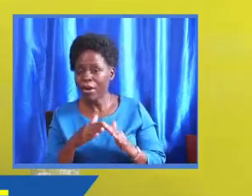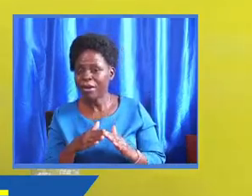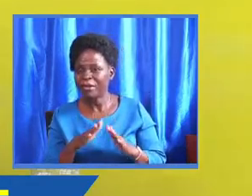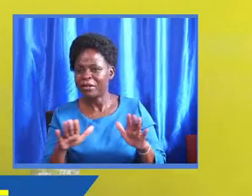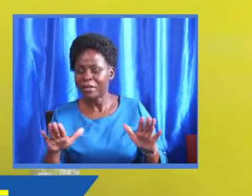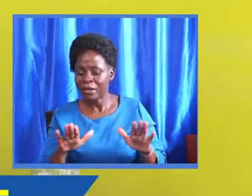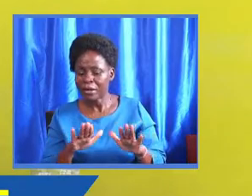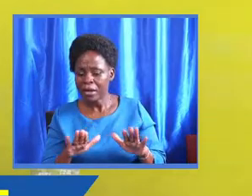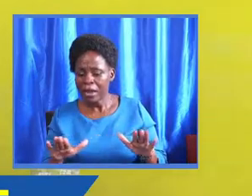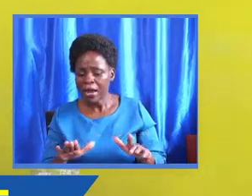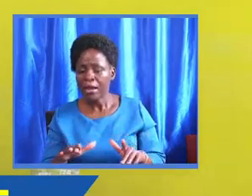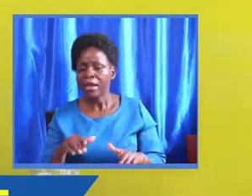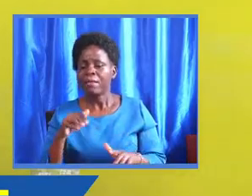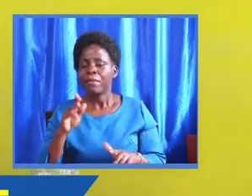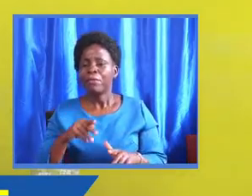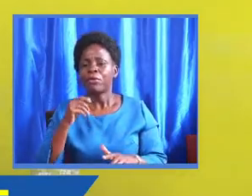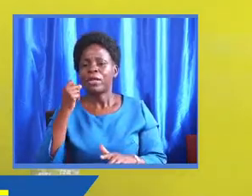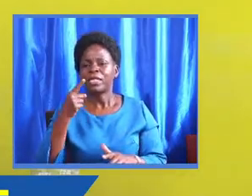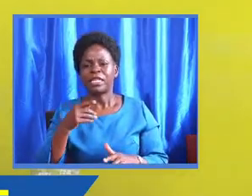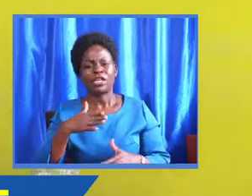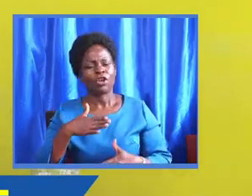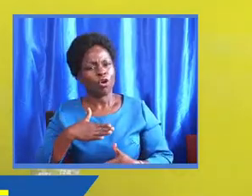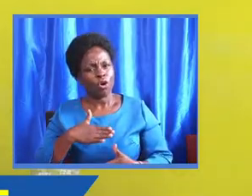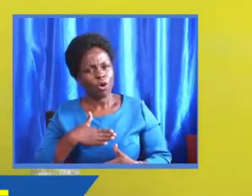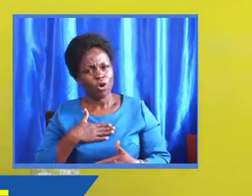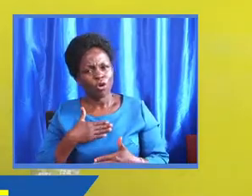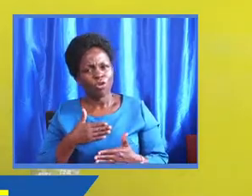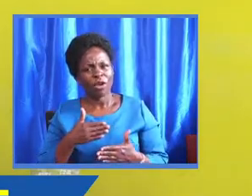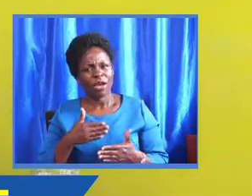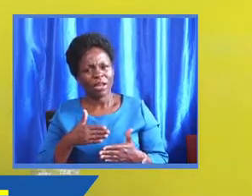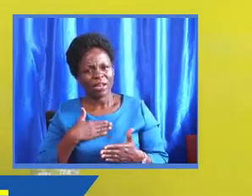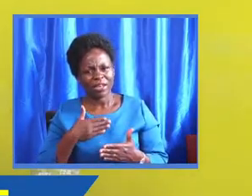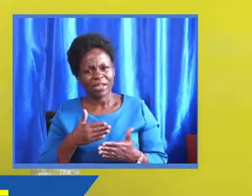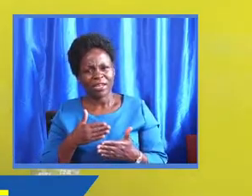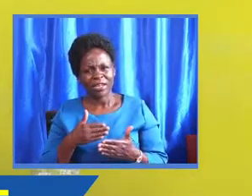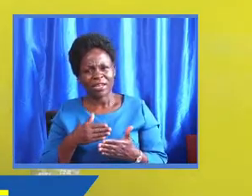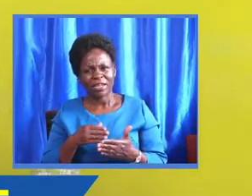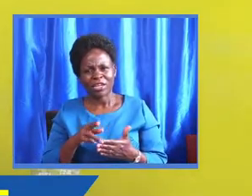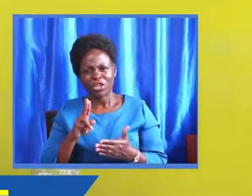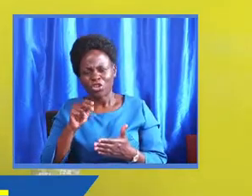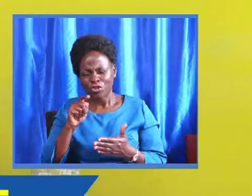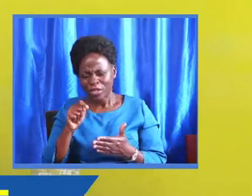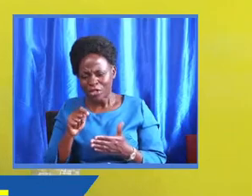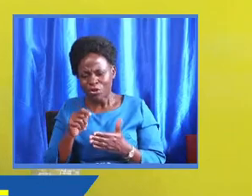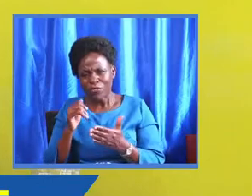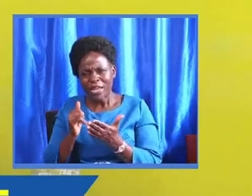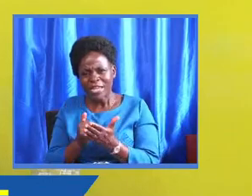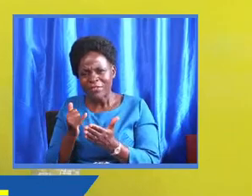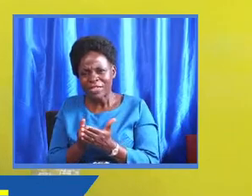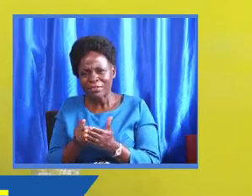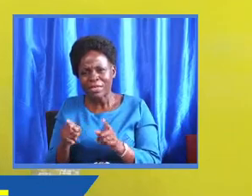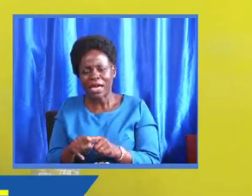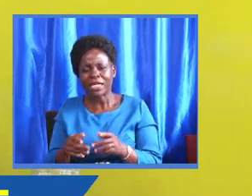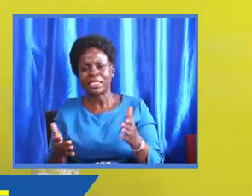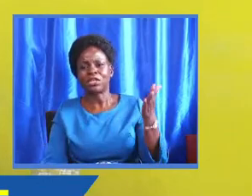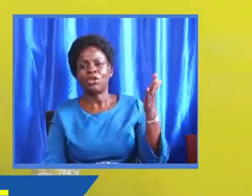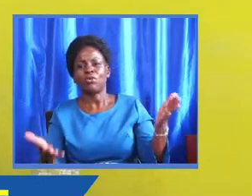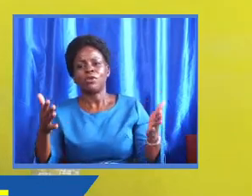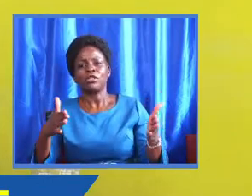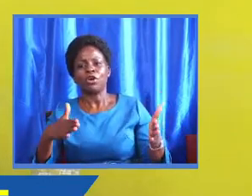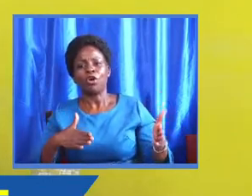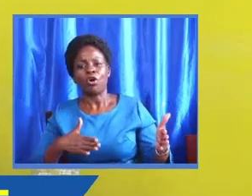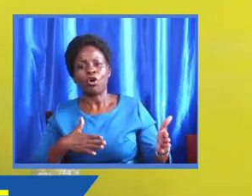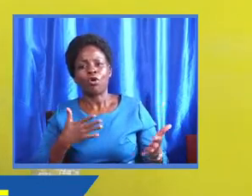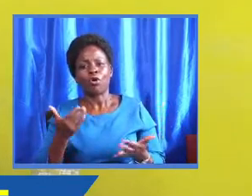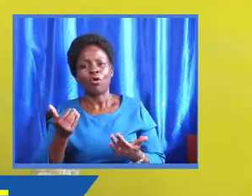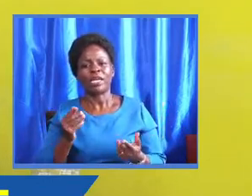to understand that it is possible to own a small unit of an investment as opposed to